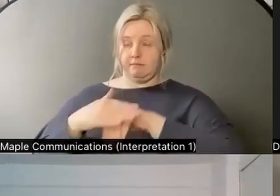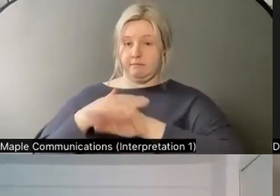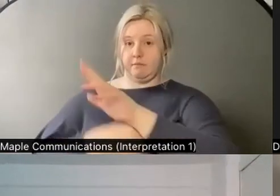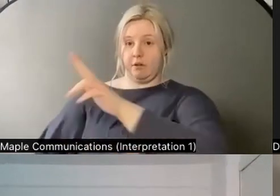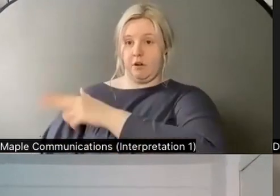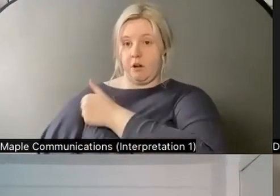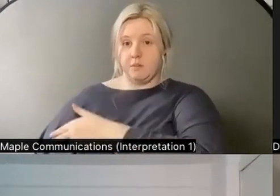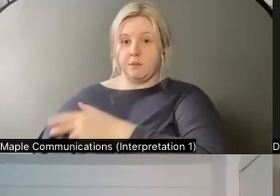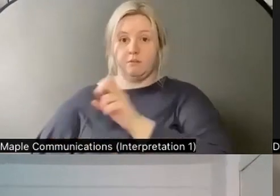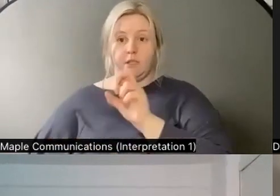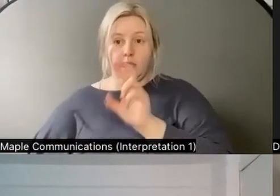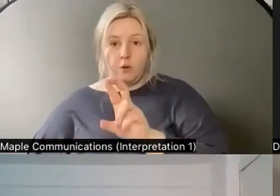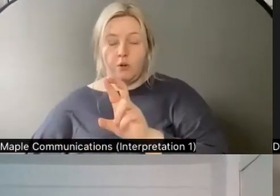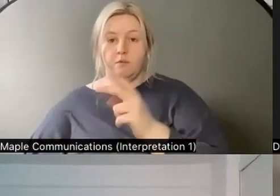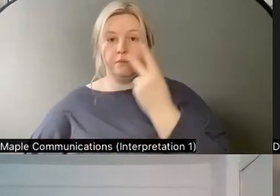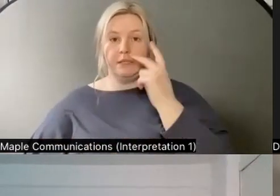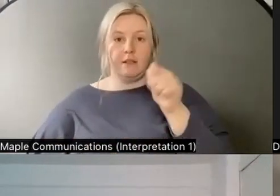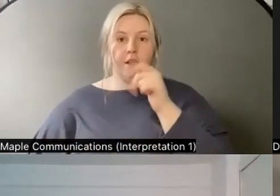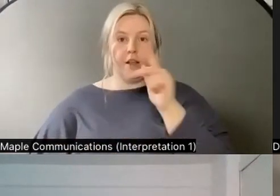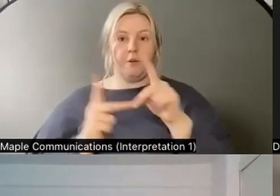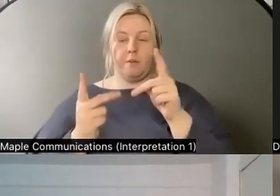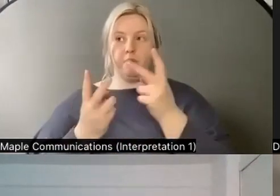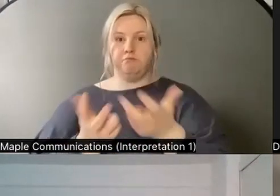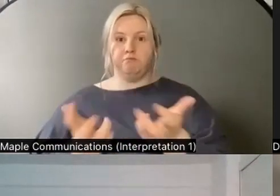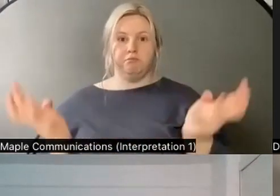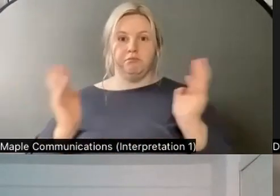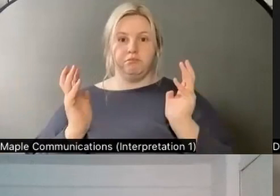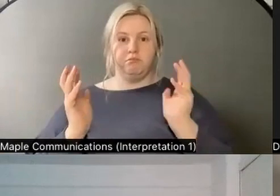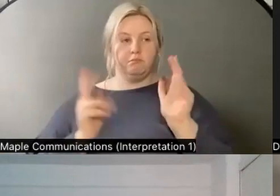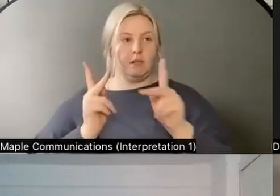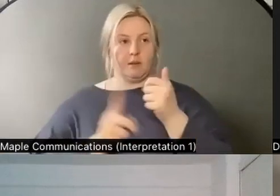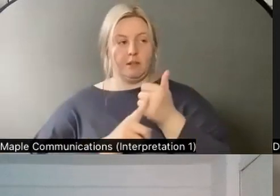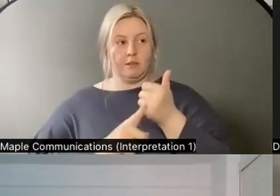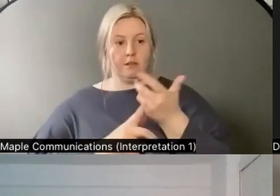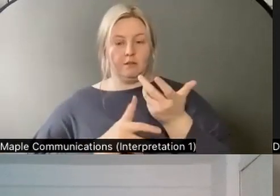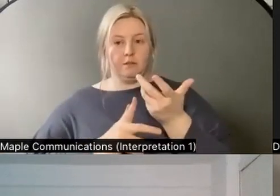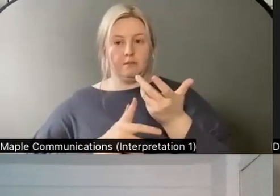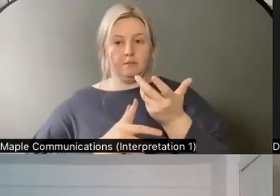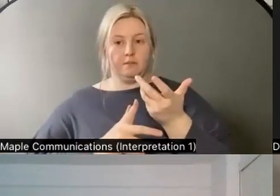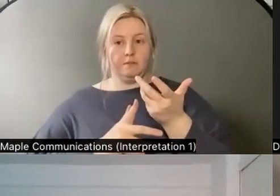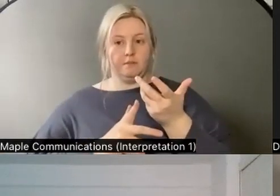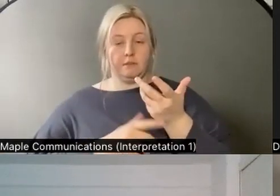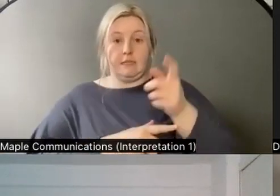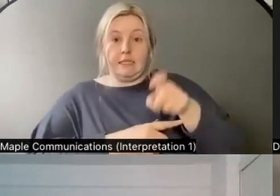when I'm surrounded by other folks who are, even for that moment, maybe not in the entirety of their lives needing